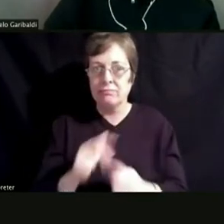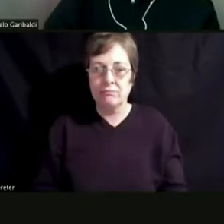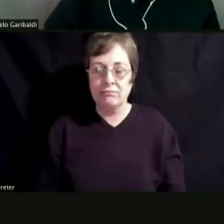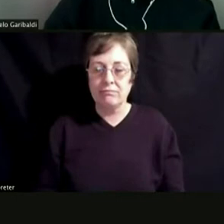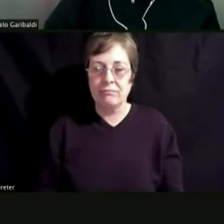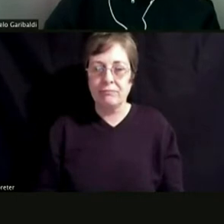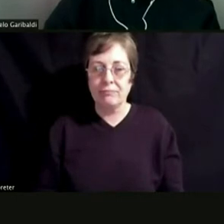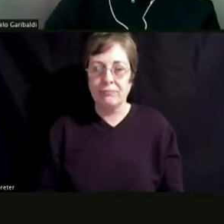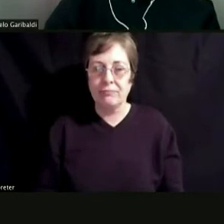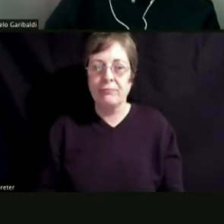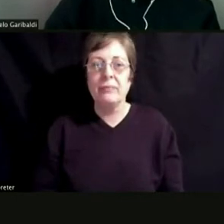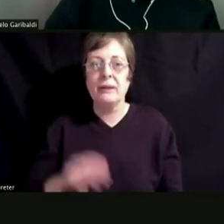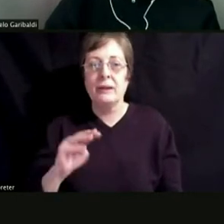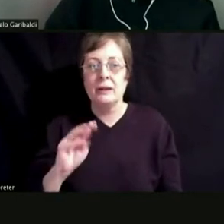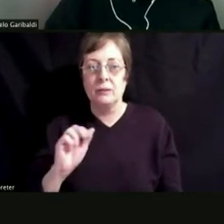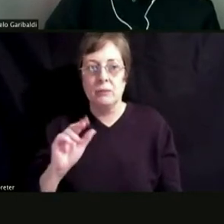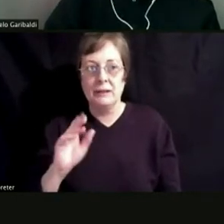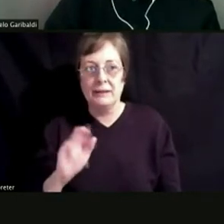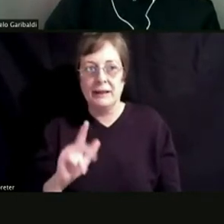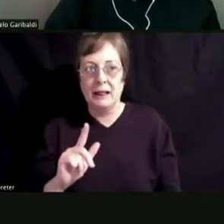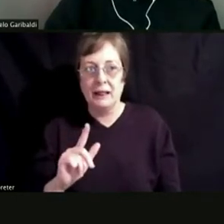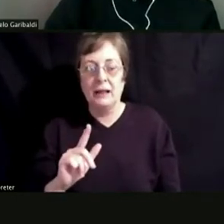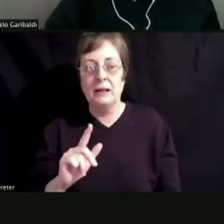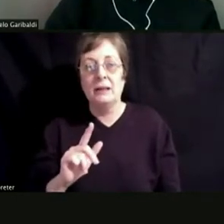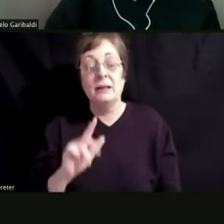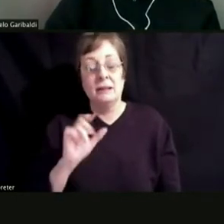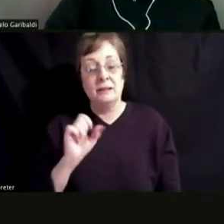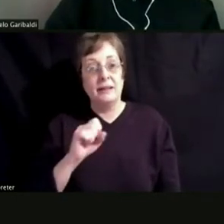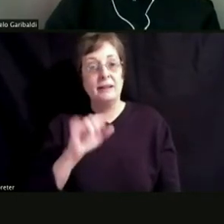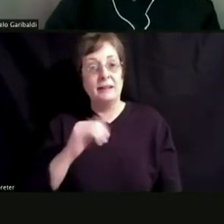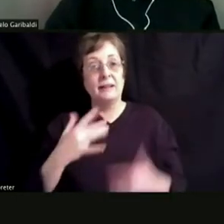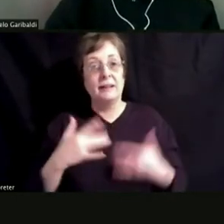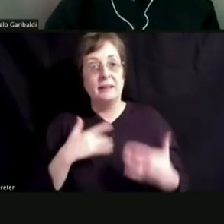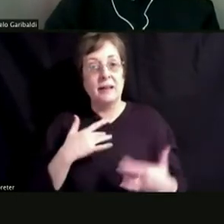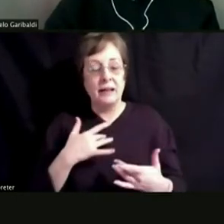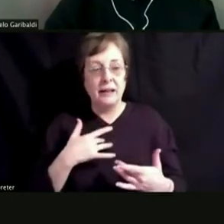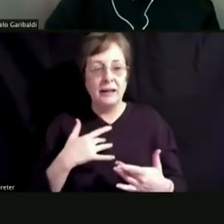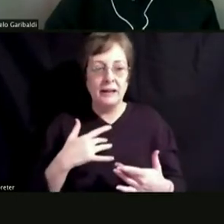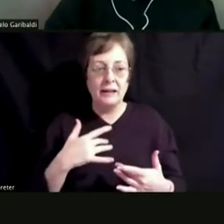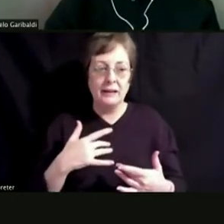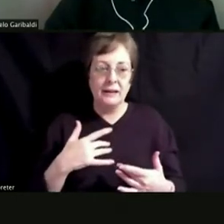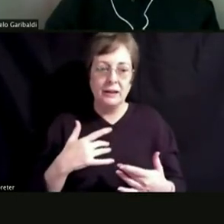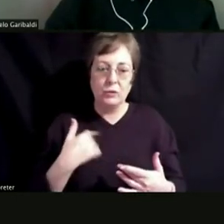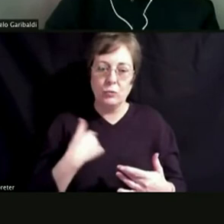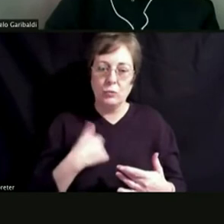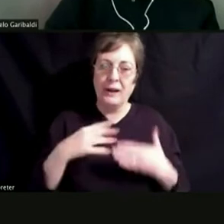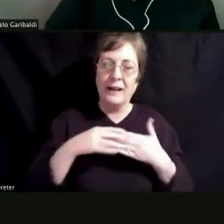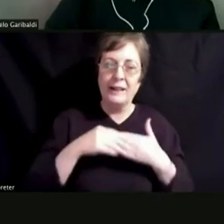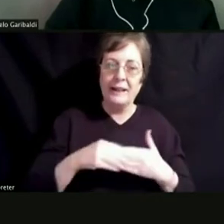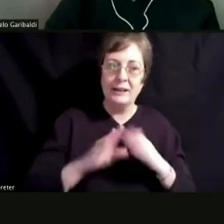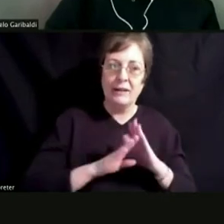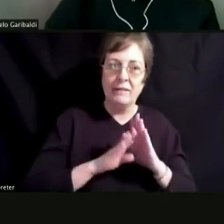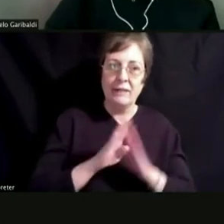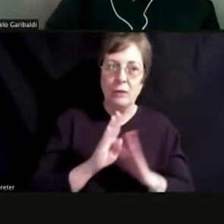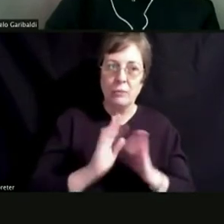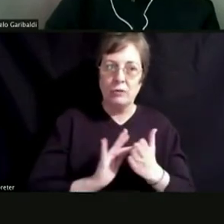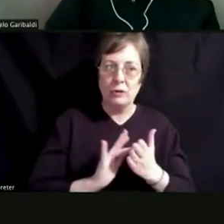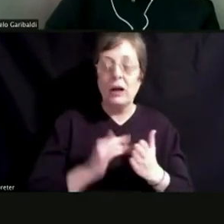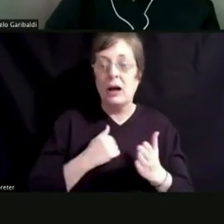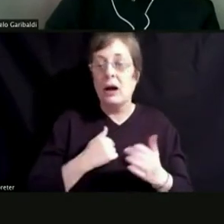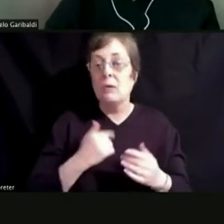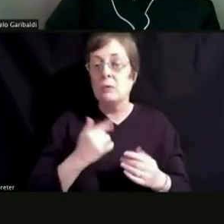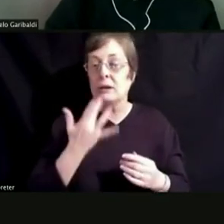Yeah, so that's definitely very exciting, being at the forefront and developing those drugs. I was fortunate enough as a graduate